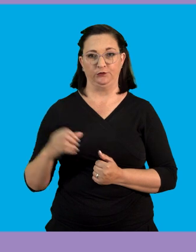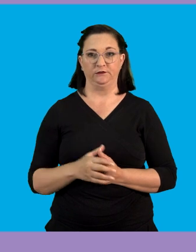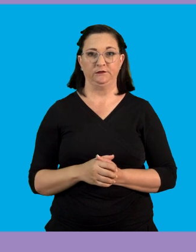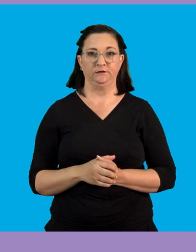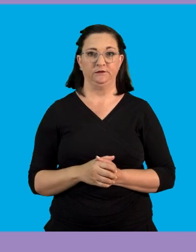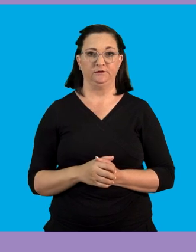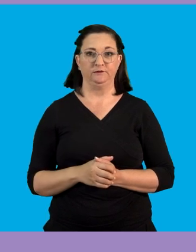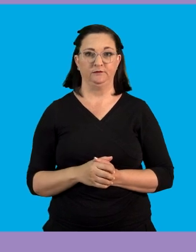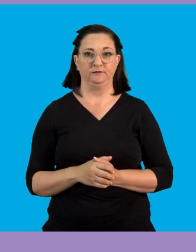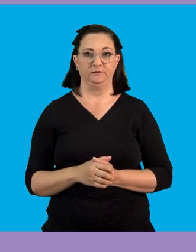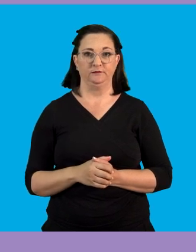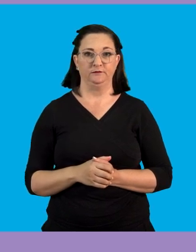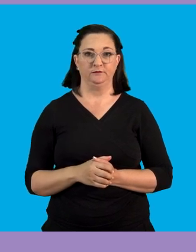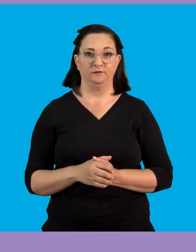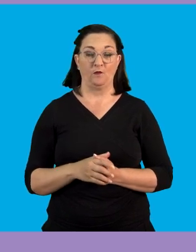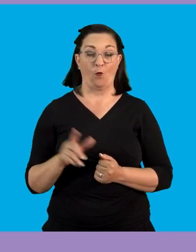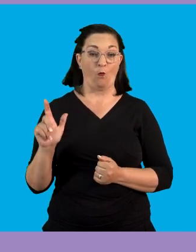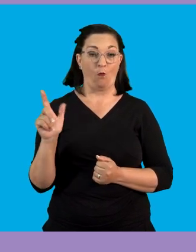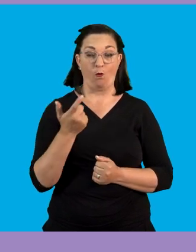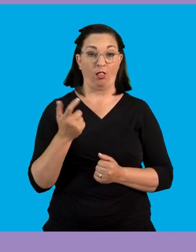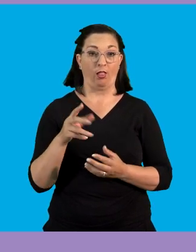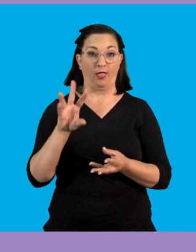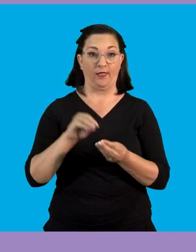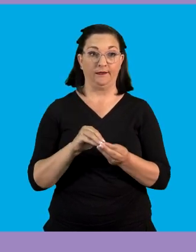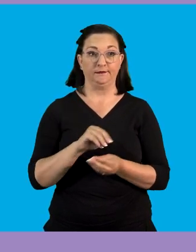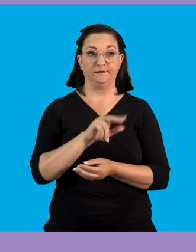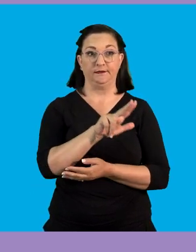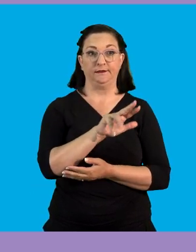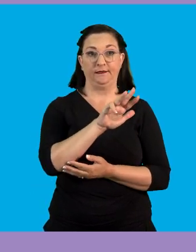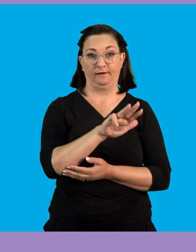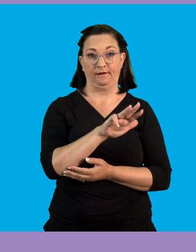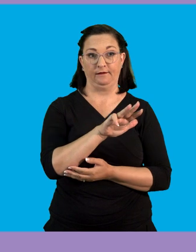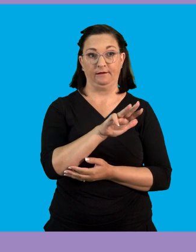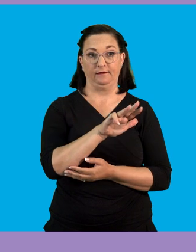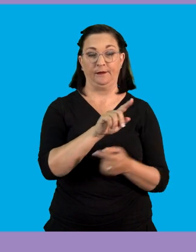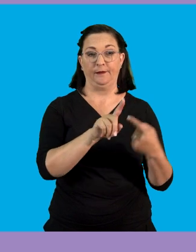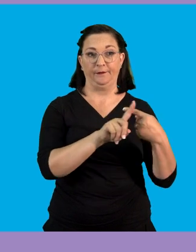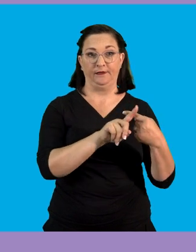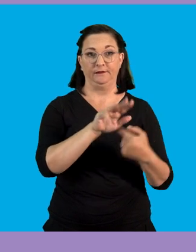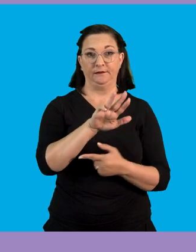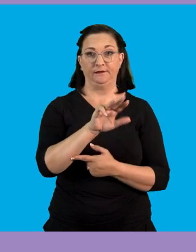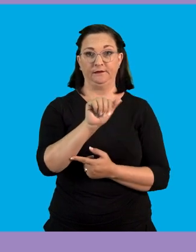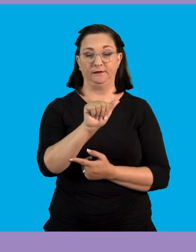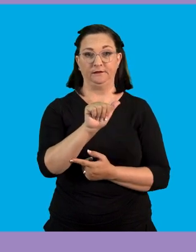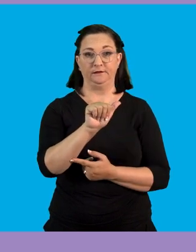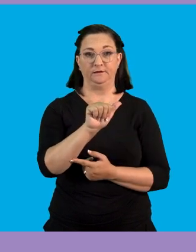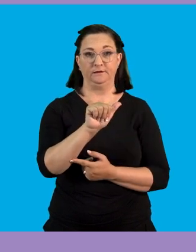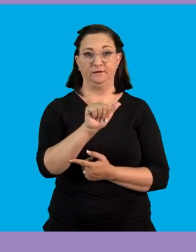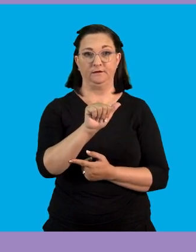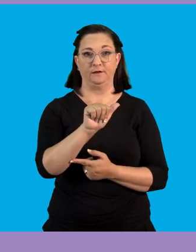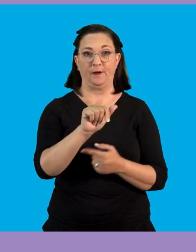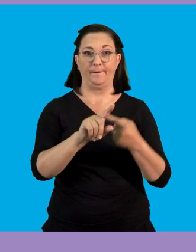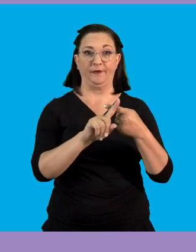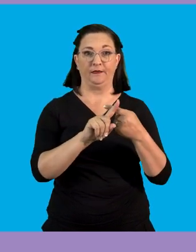81 degrees. And when you add all of them, it would be 89 degrees plus